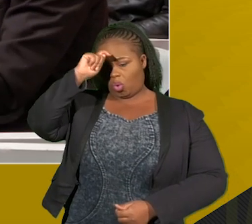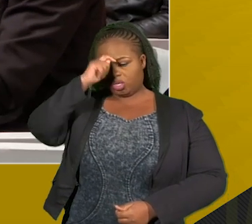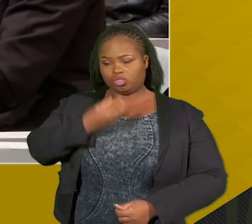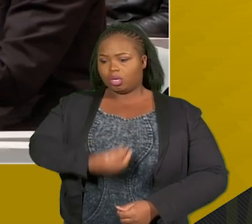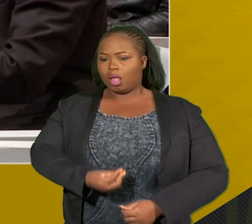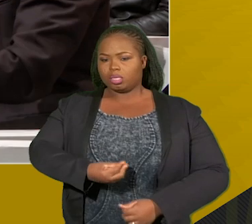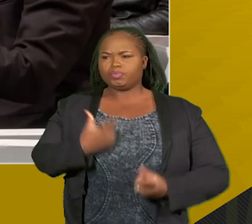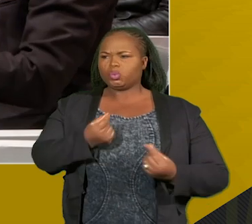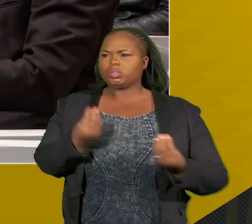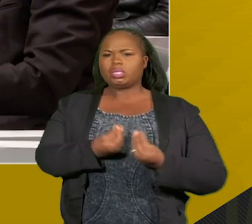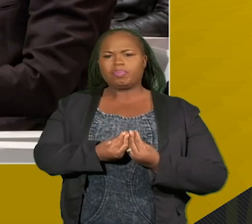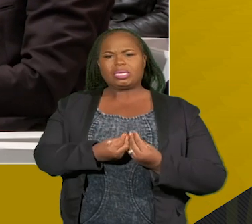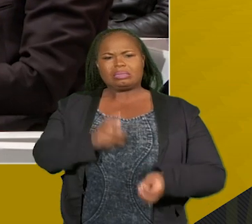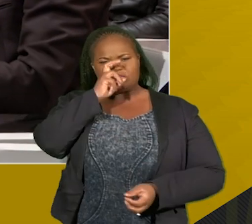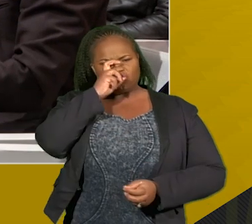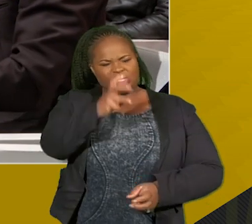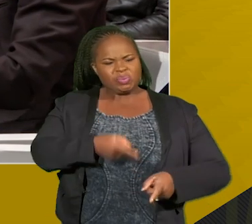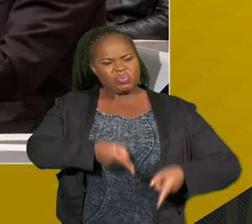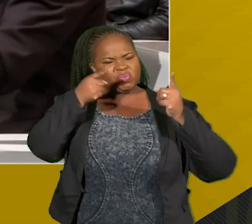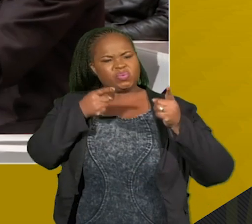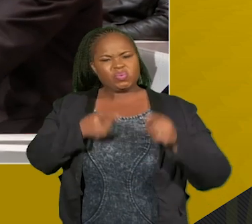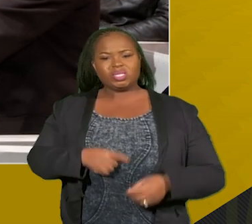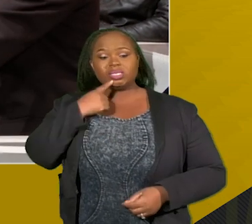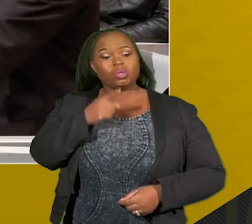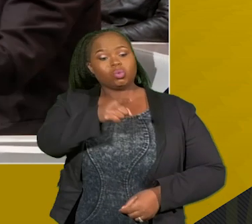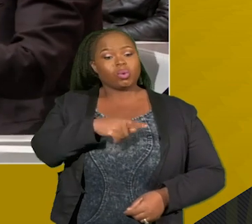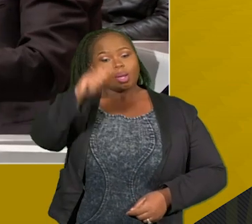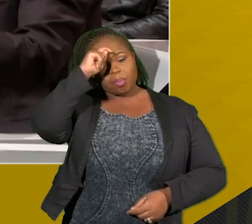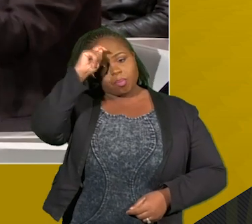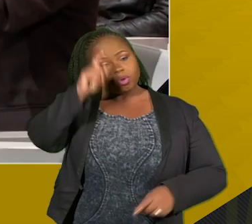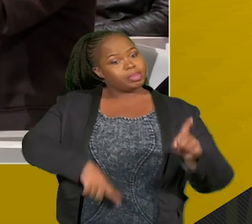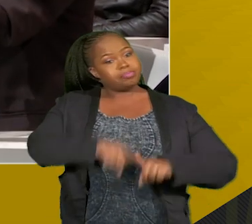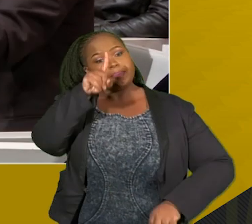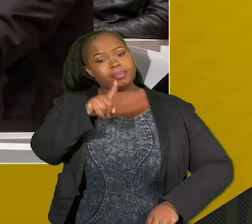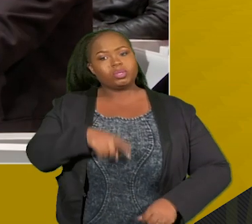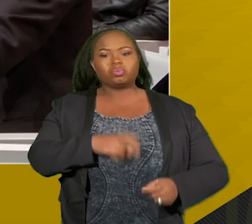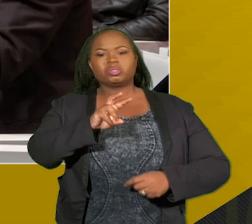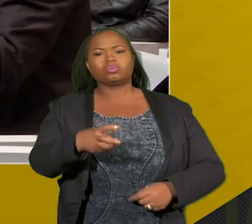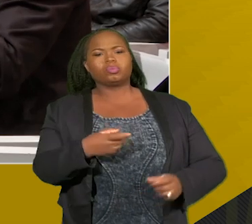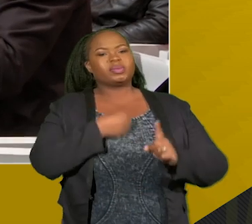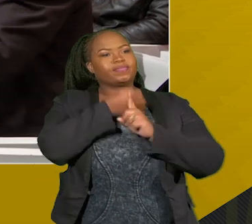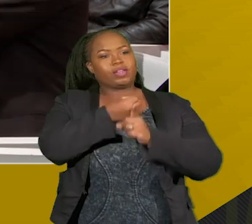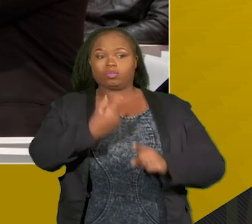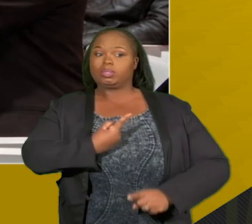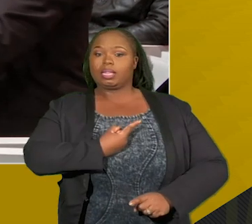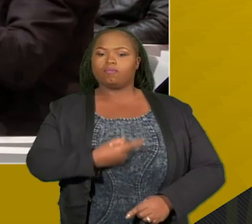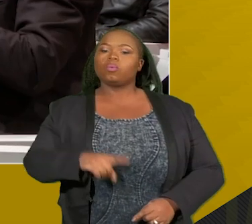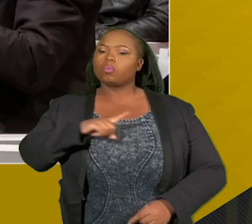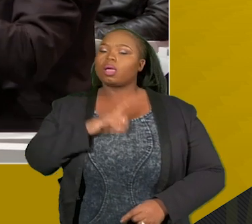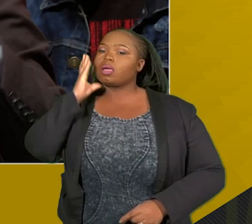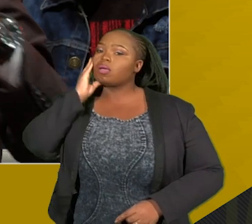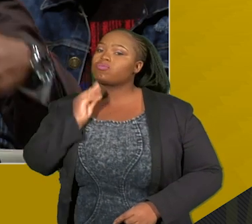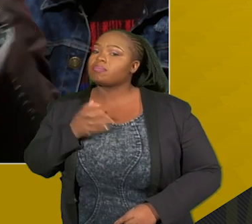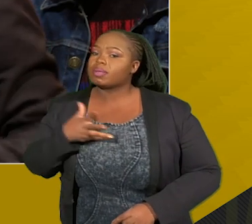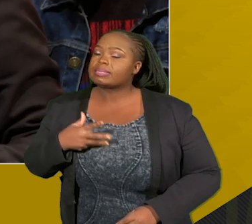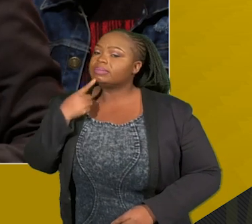boy child. Ho tlo ba le nthwane ya hore ngwana mshimane tsama ulotswa ulo itwanela. Remember koko o re konna